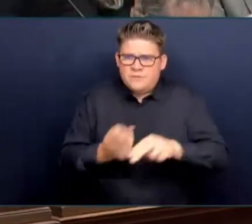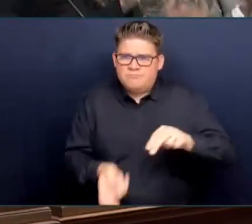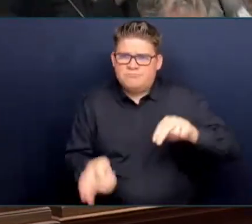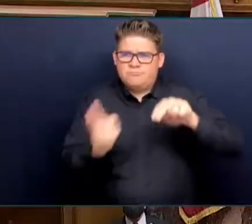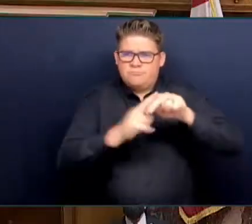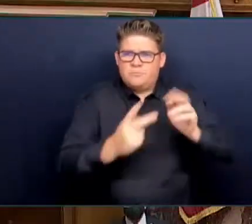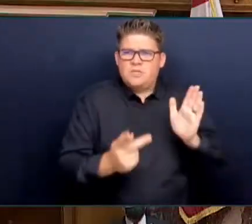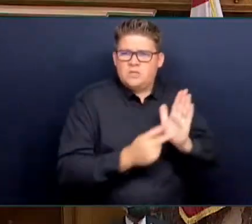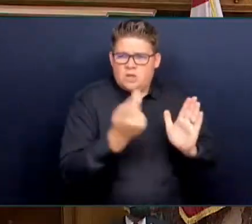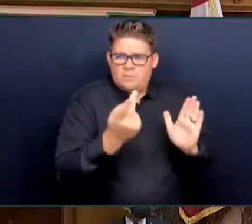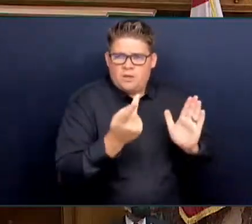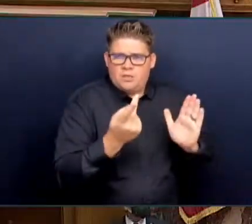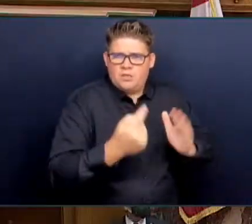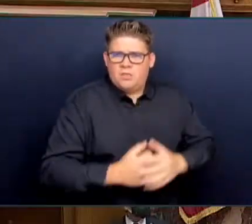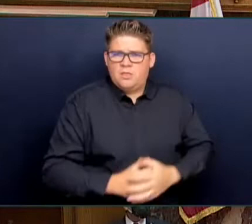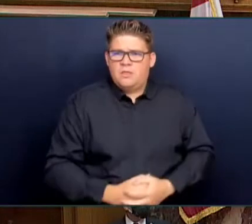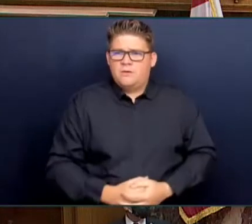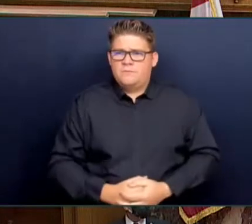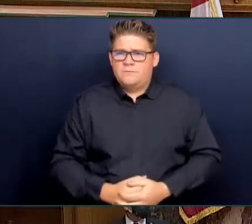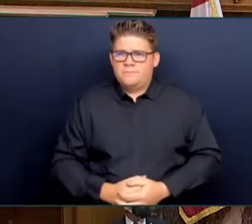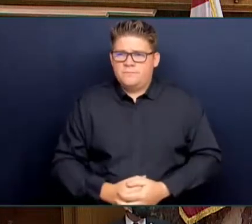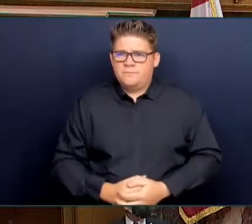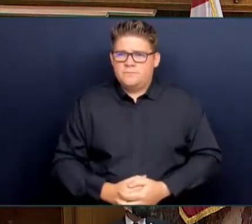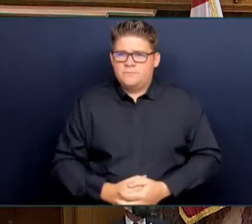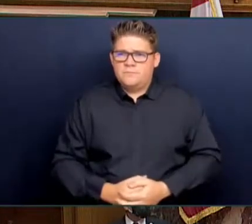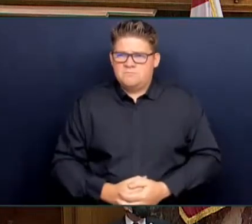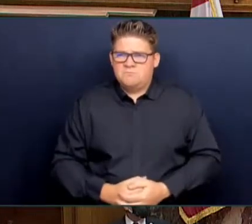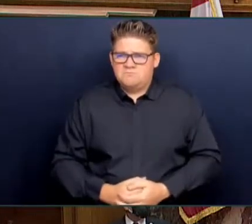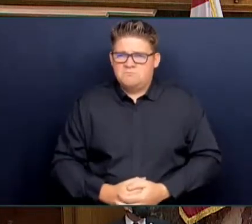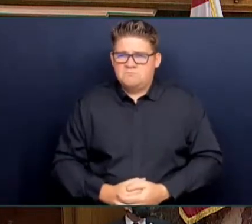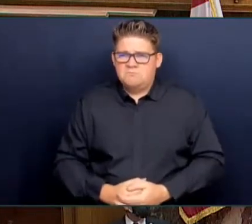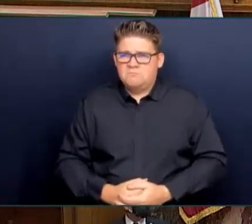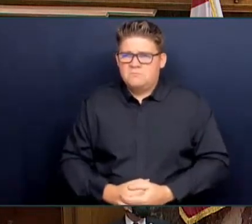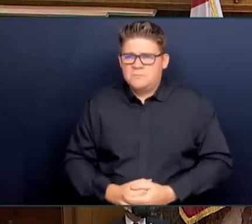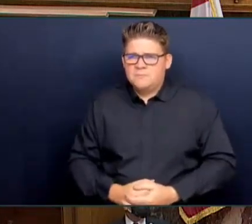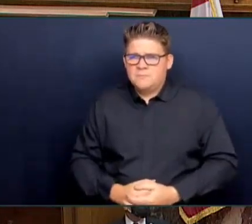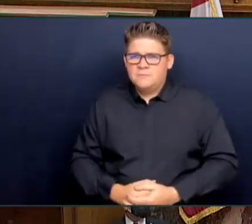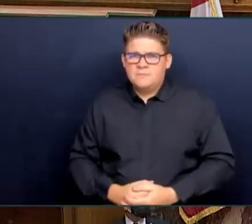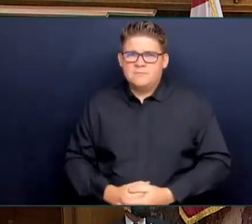of. The bell ends question period.